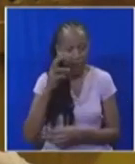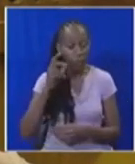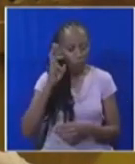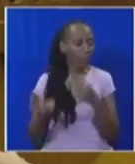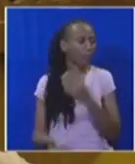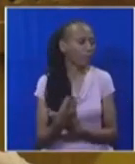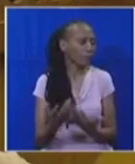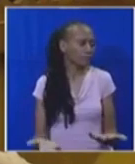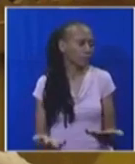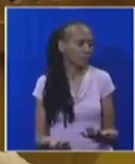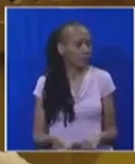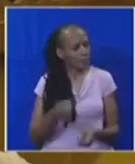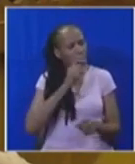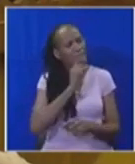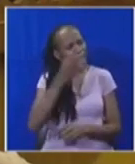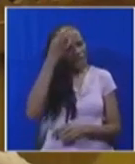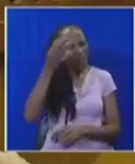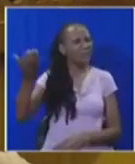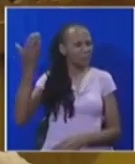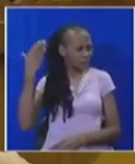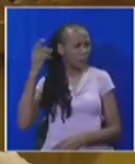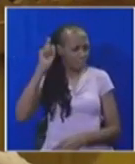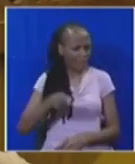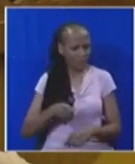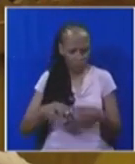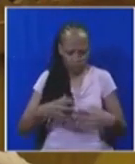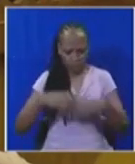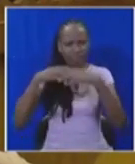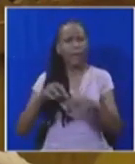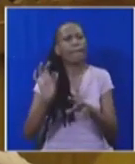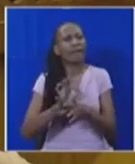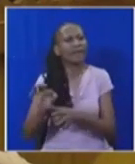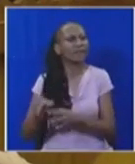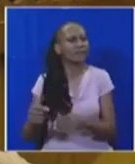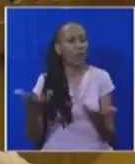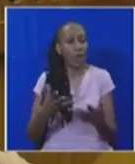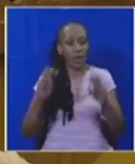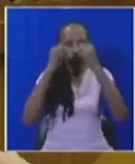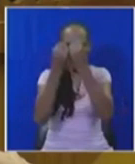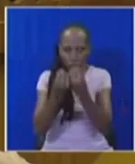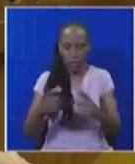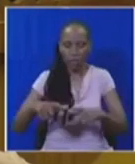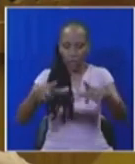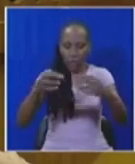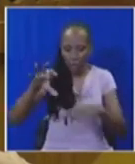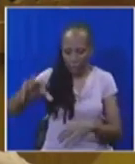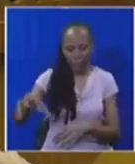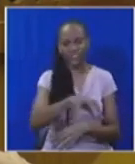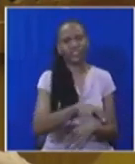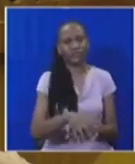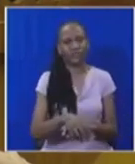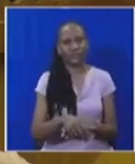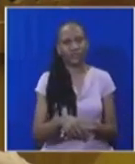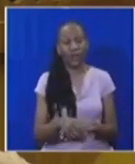as such, government should have had contingency plans in place at local, provincial, and national level. Now, these